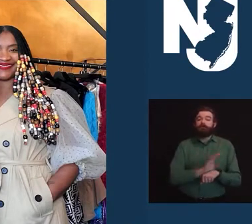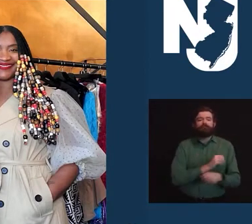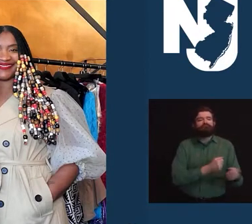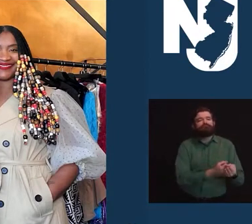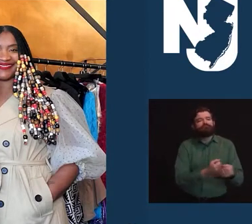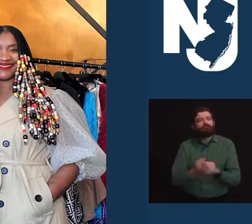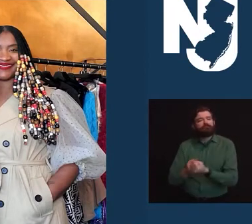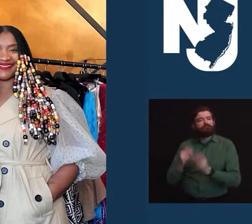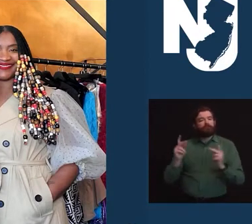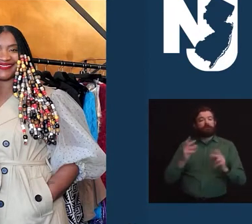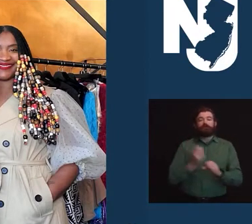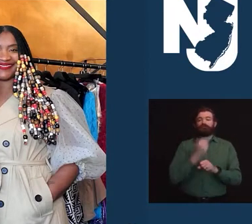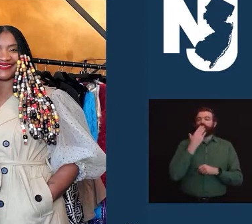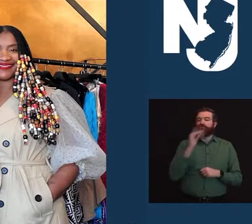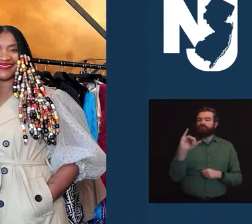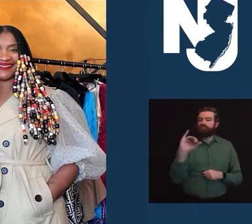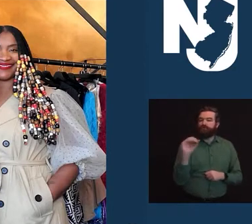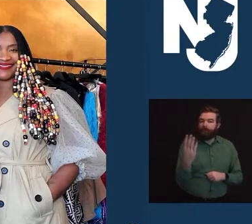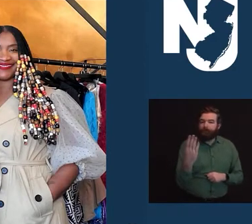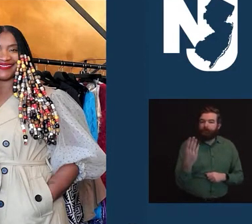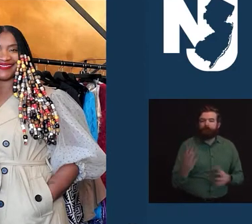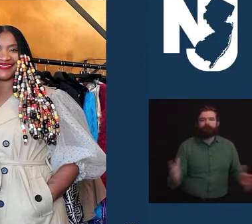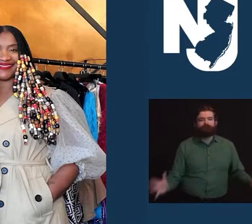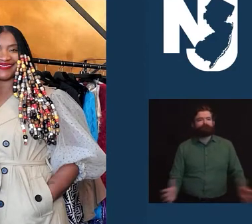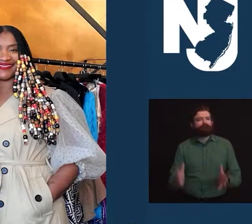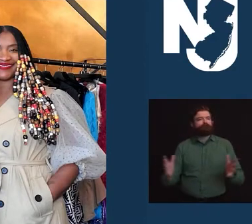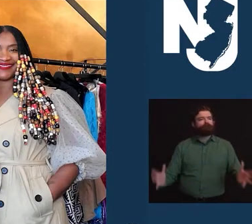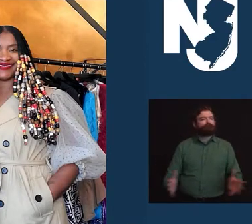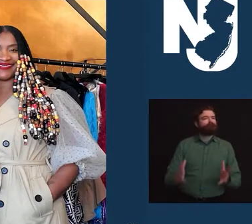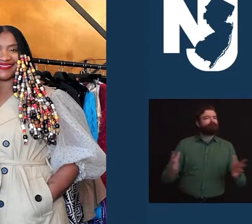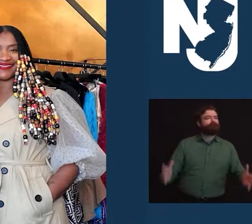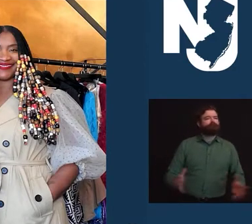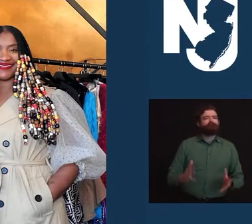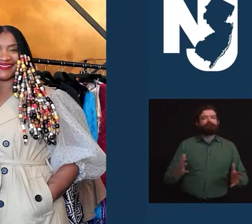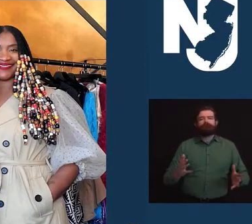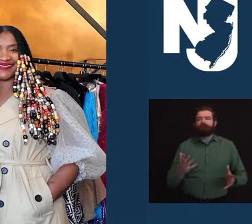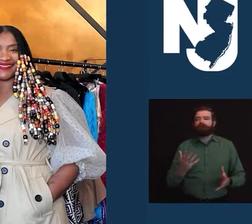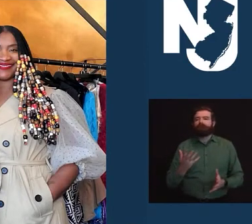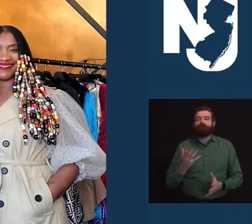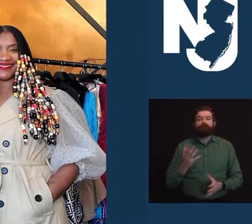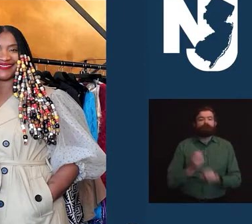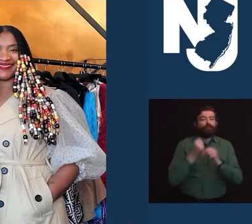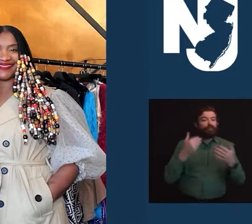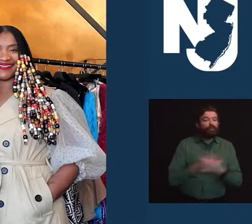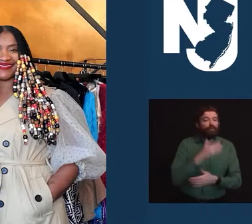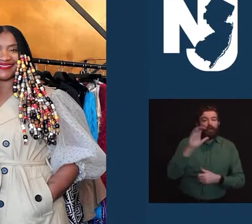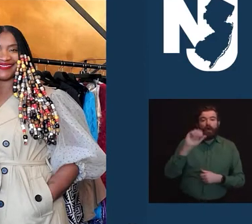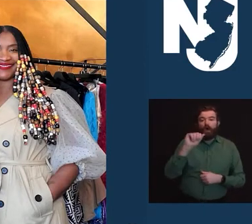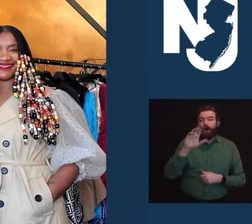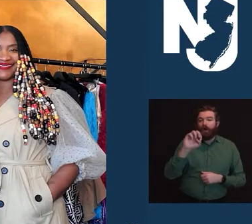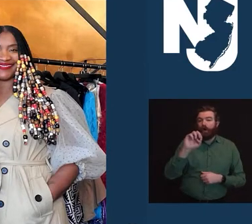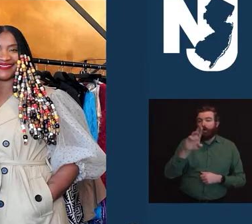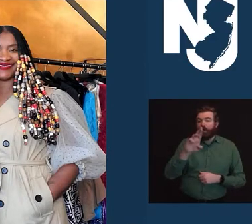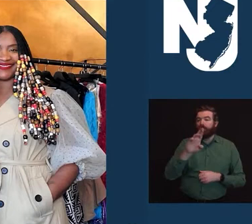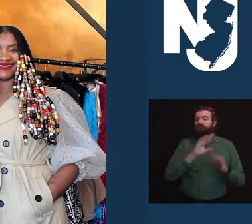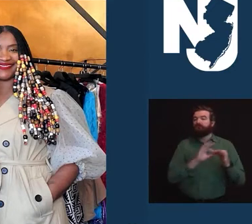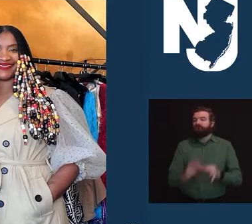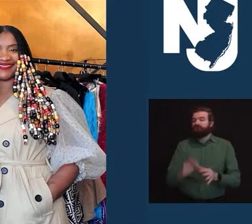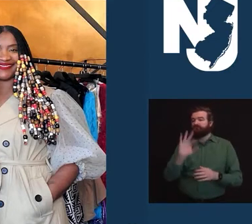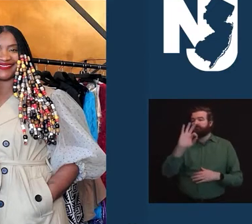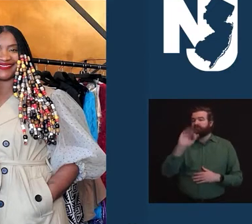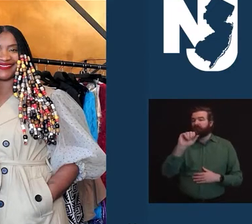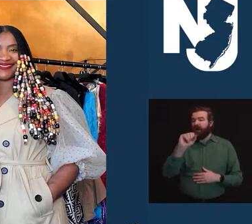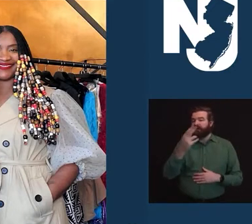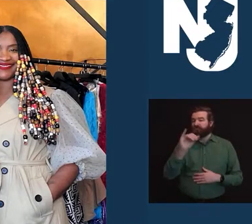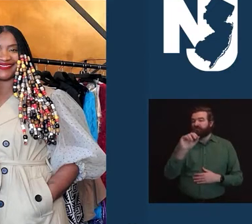sector and also foster new careers in the world of design through her .com fashion school, the Outfit Institute, which she